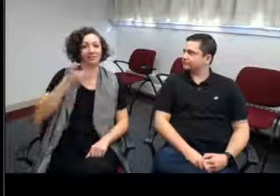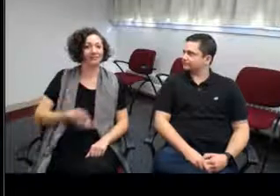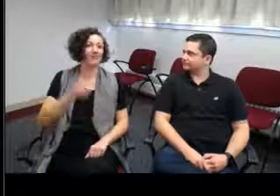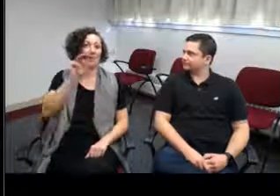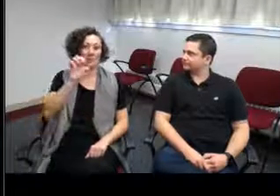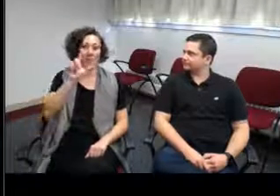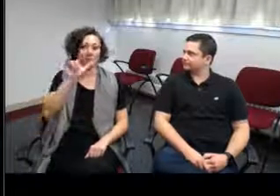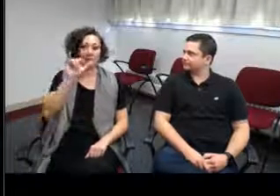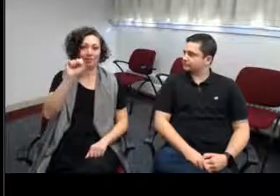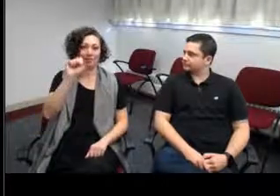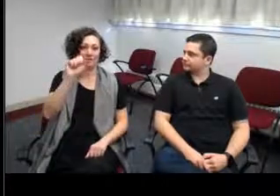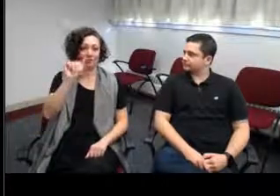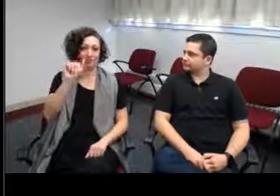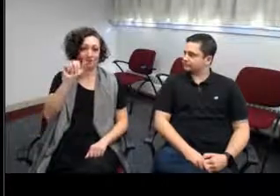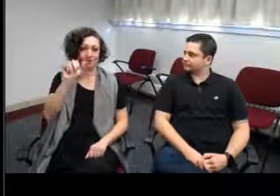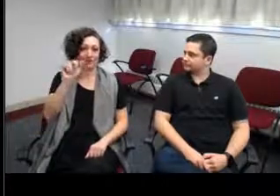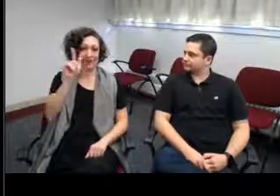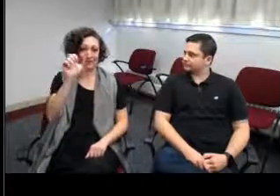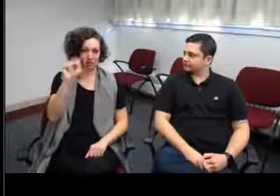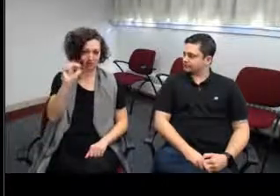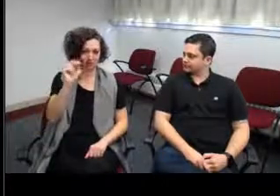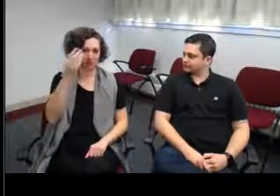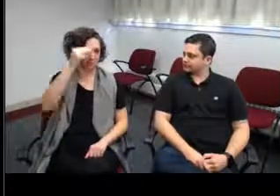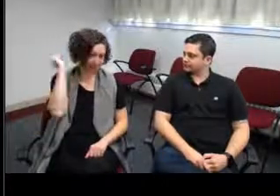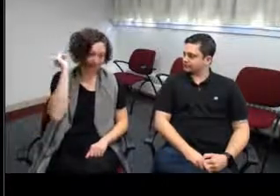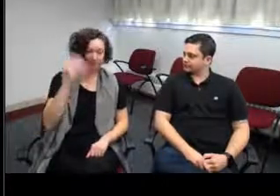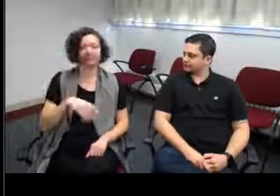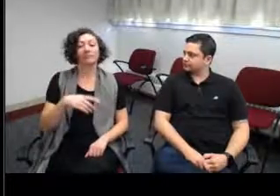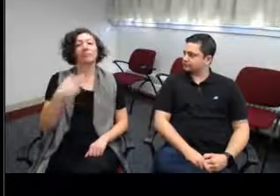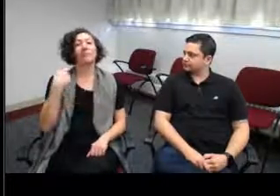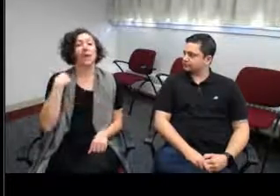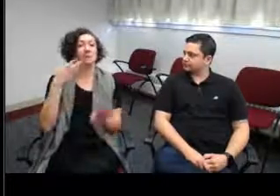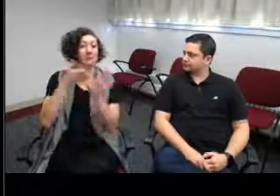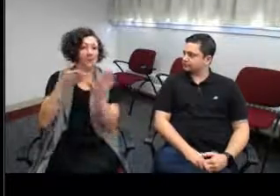Hello, everyone. I'm Melissa Anderson,